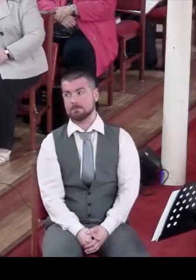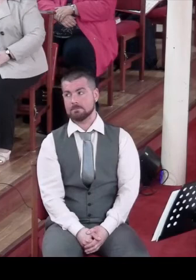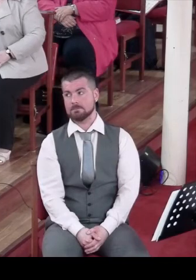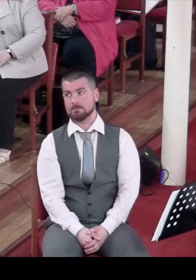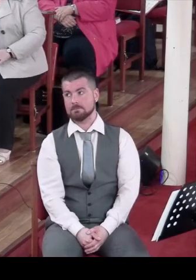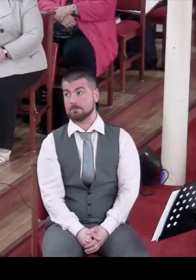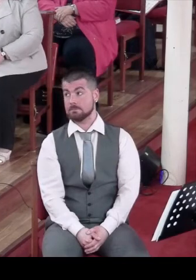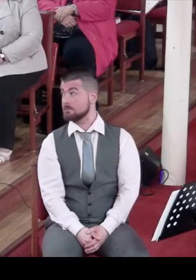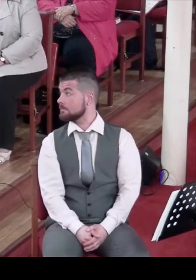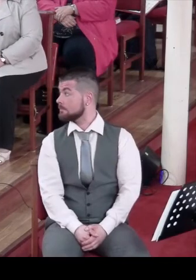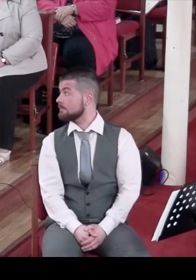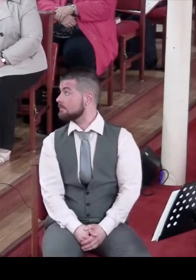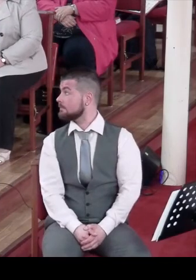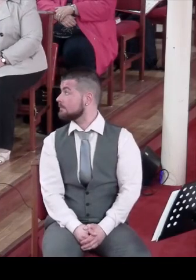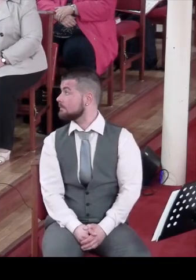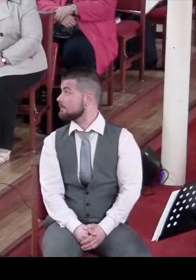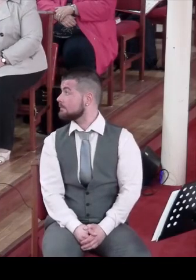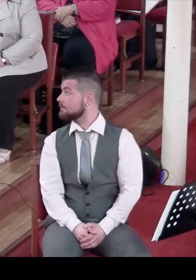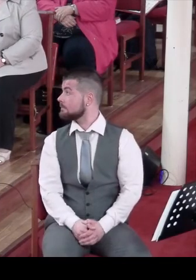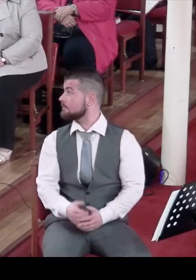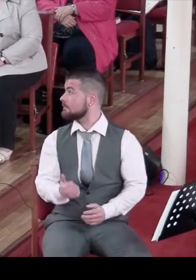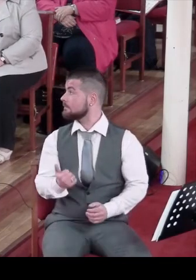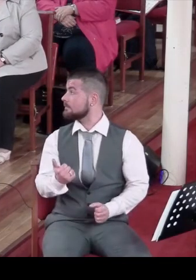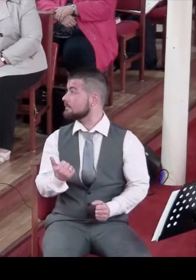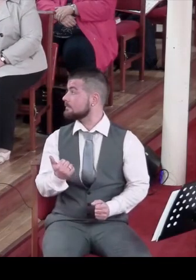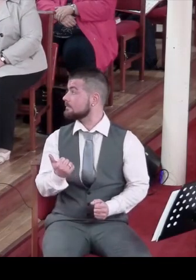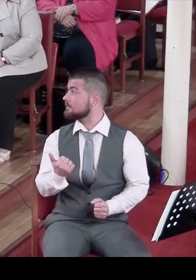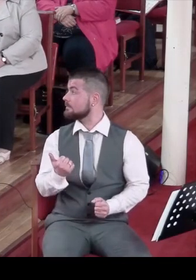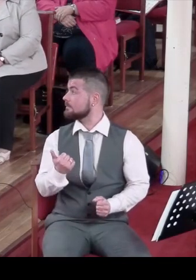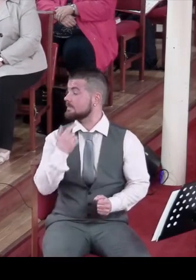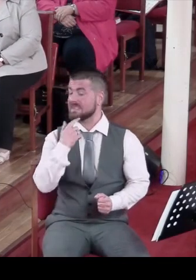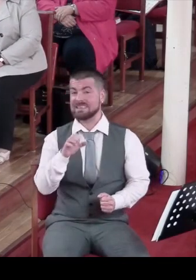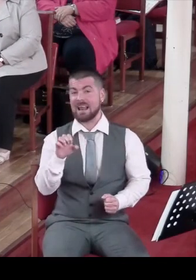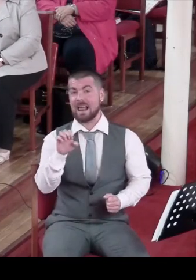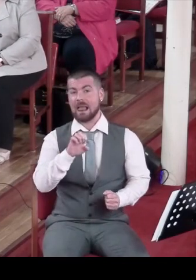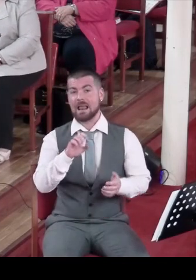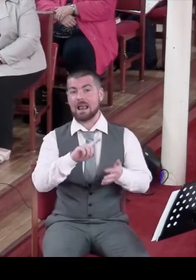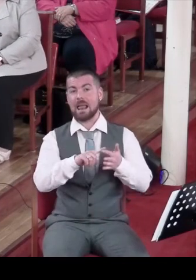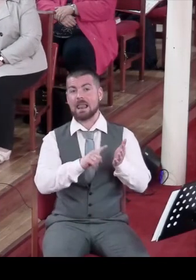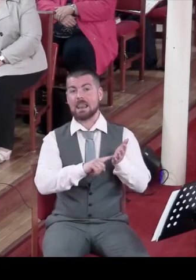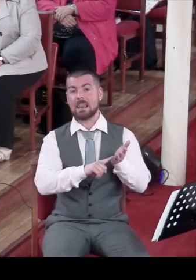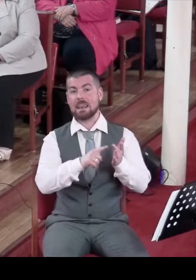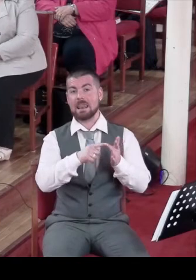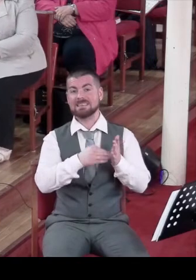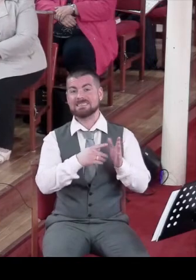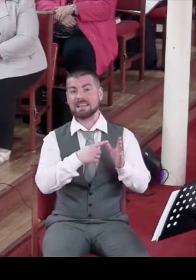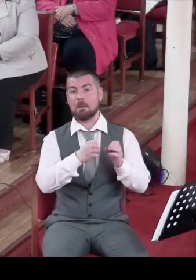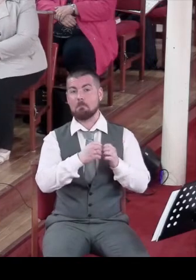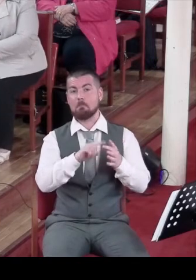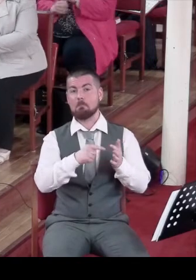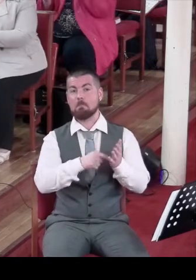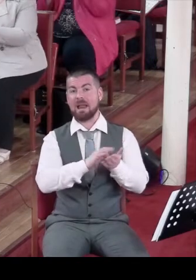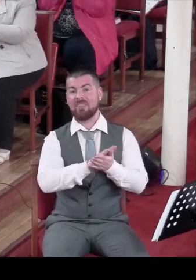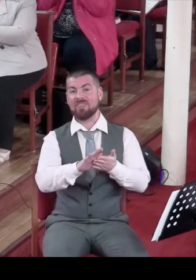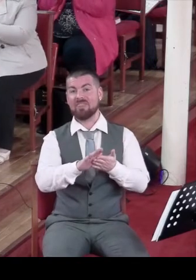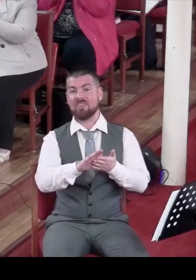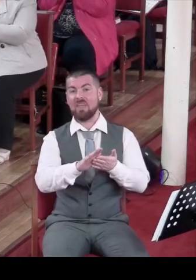And then, wow, this gives you your Sunday name, Betty. It says Elizabeth Murray on here.